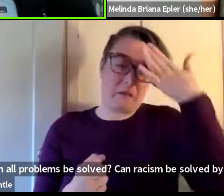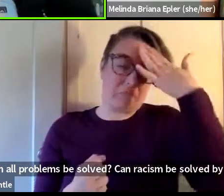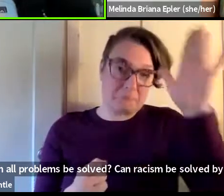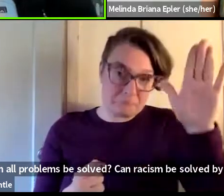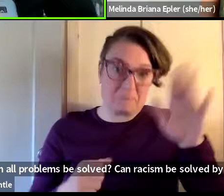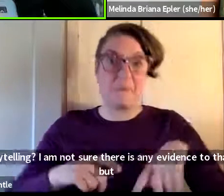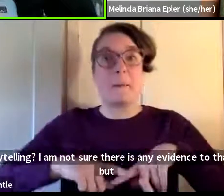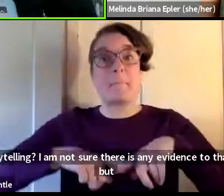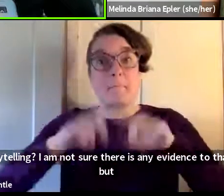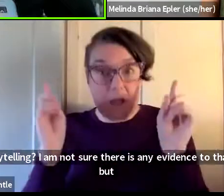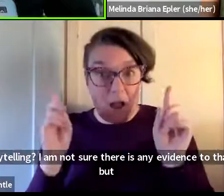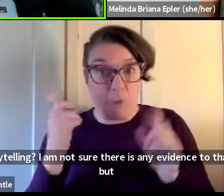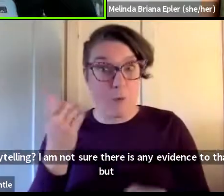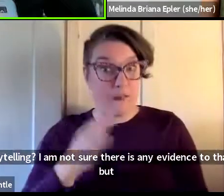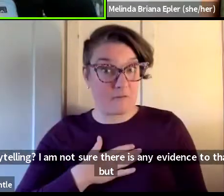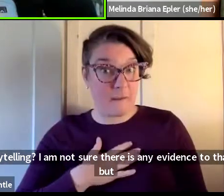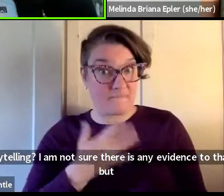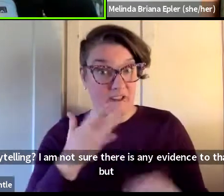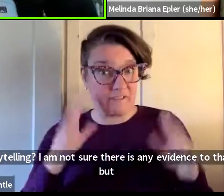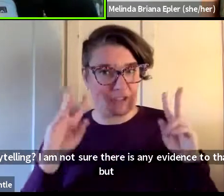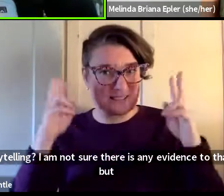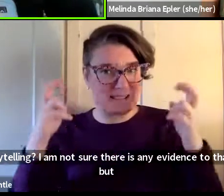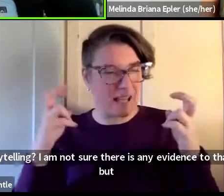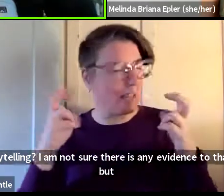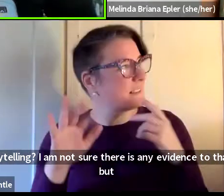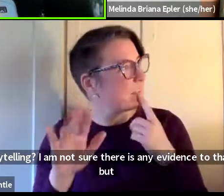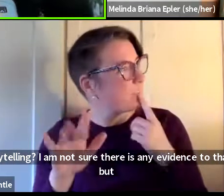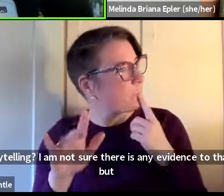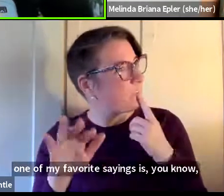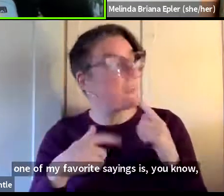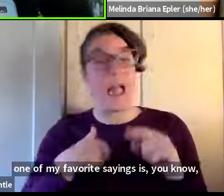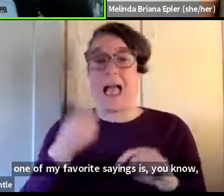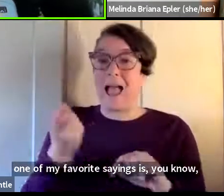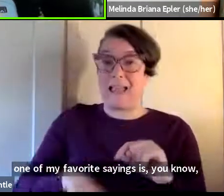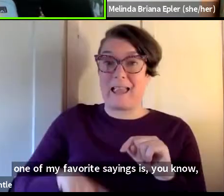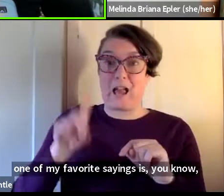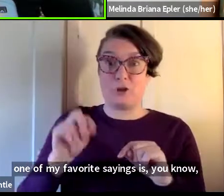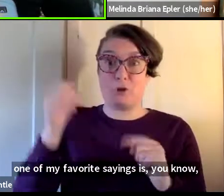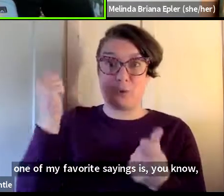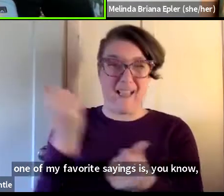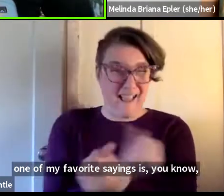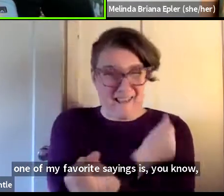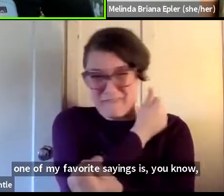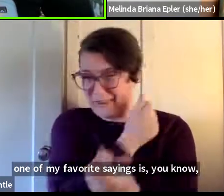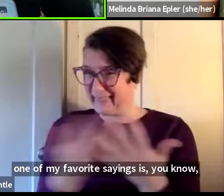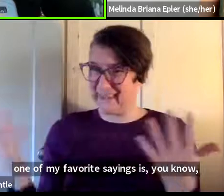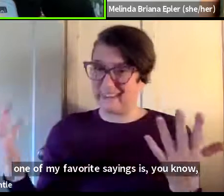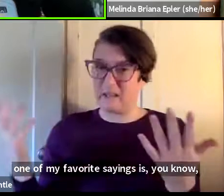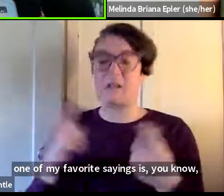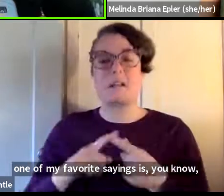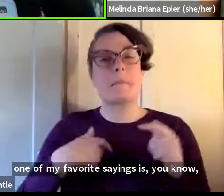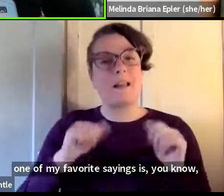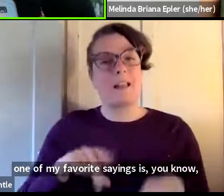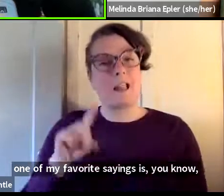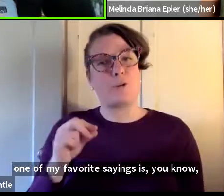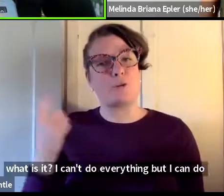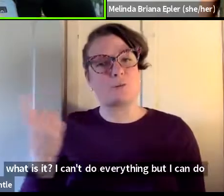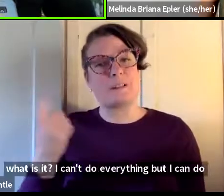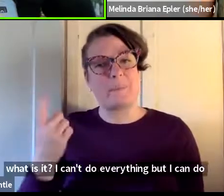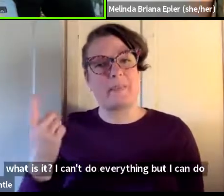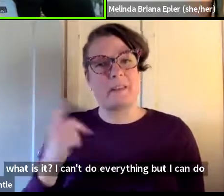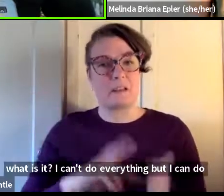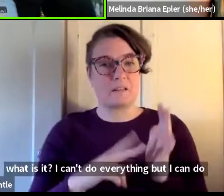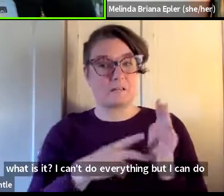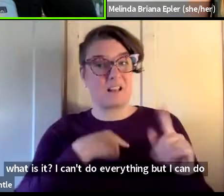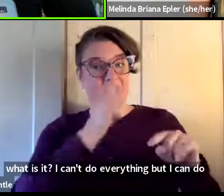sayings is, you what is it? I can't do everything, but I can do some things. Don't let what you can't do get in the way of what